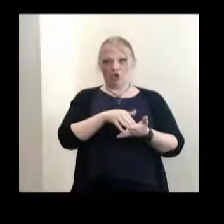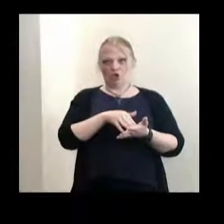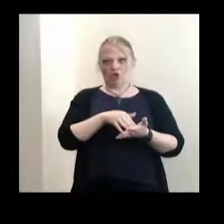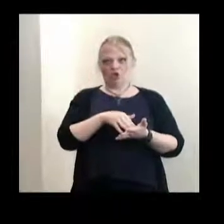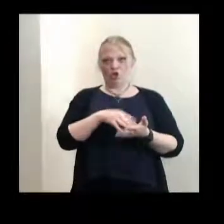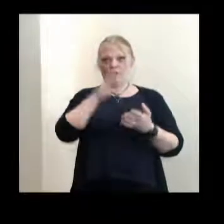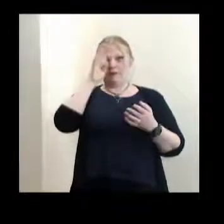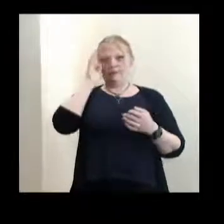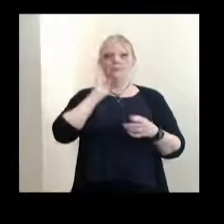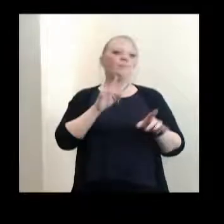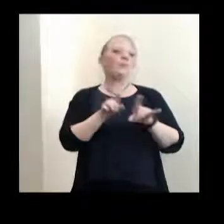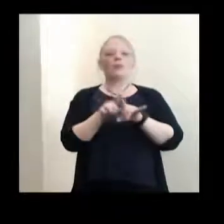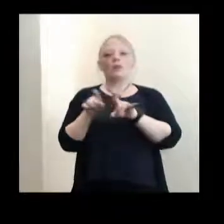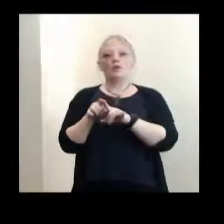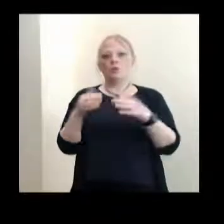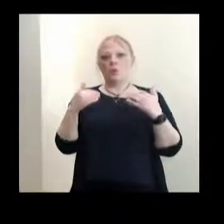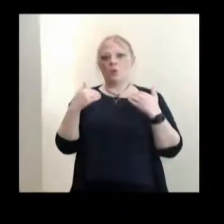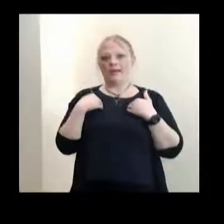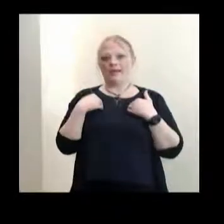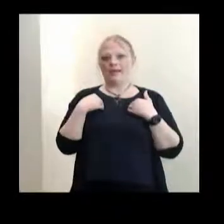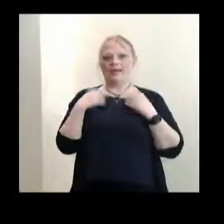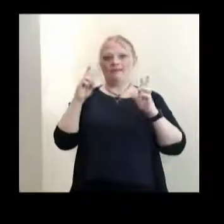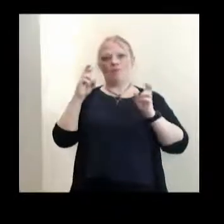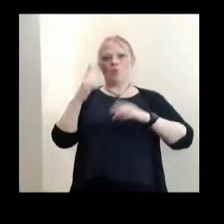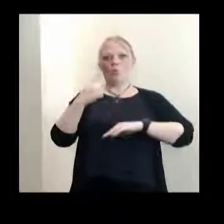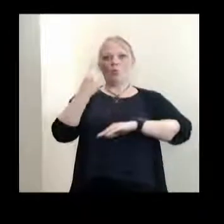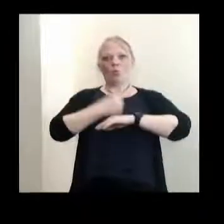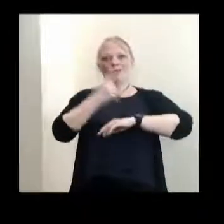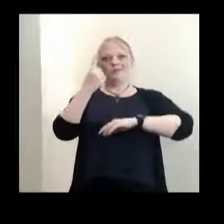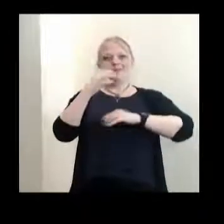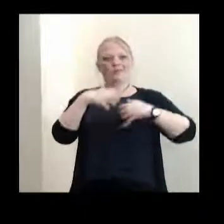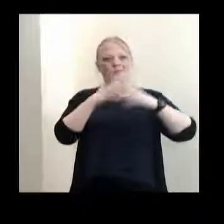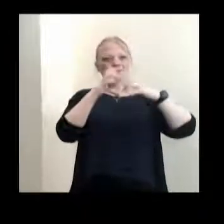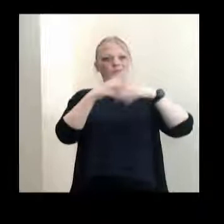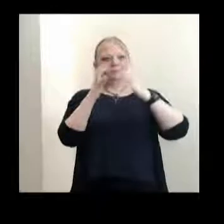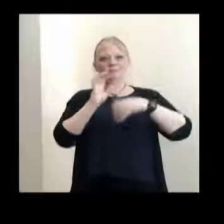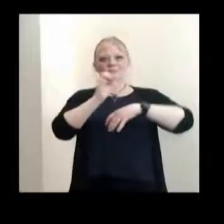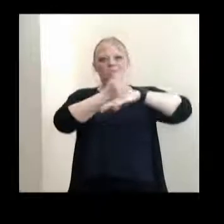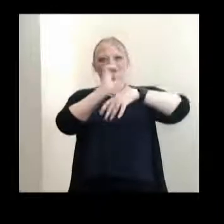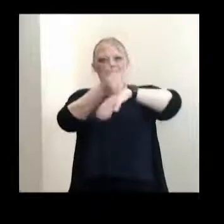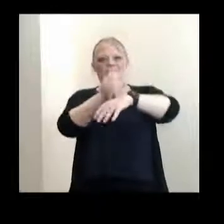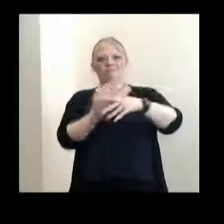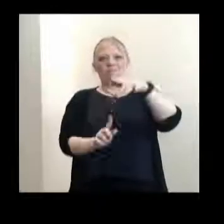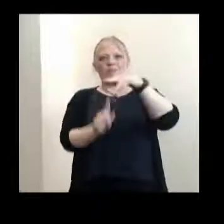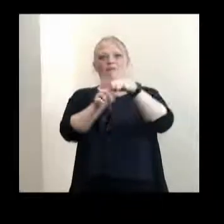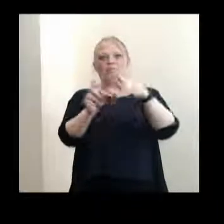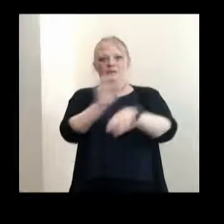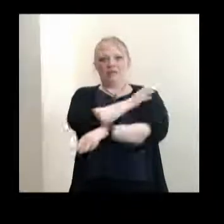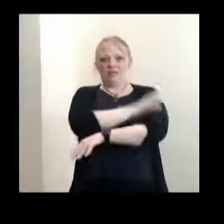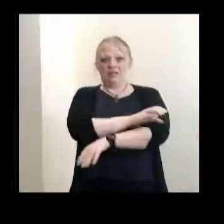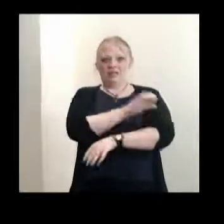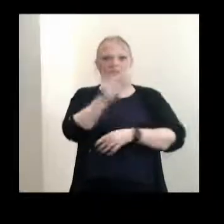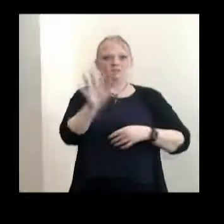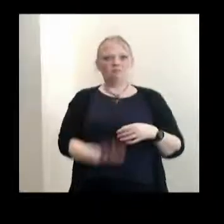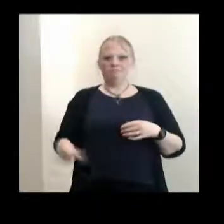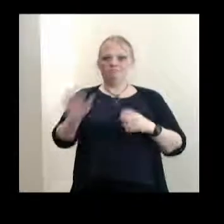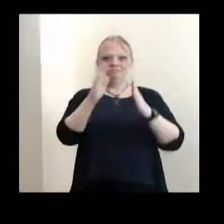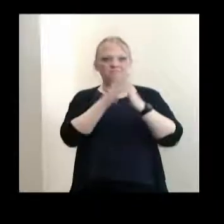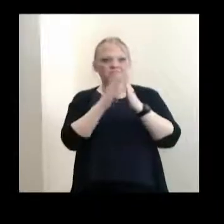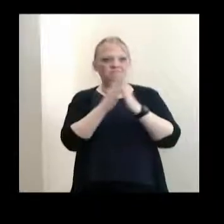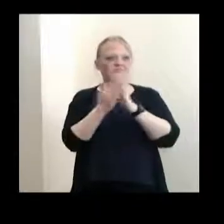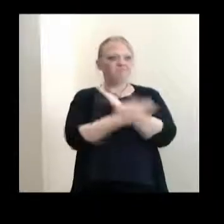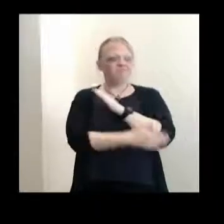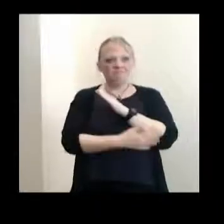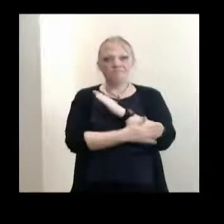We also are having these one-day pop-up clinics, throughout the city and throughout the county to make sure